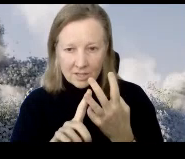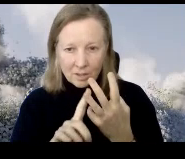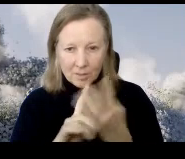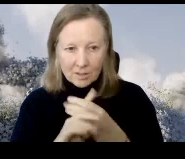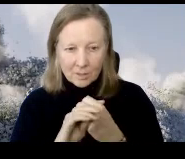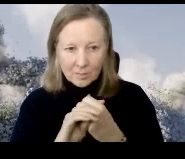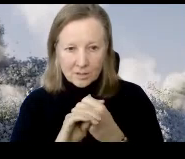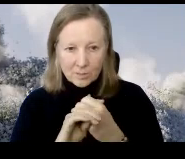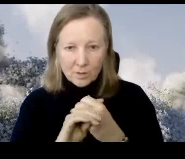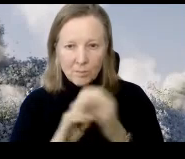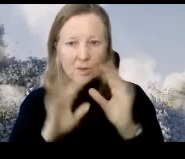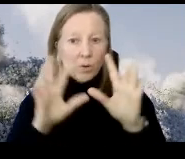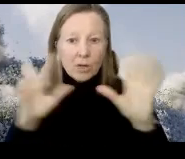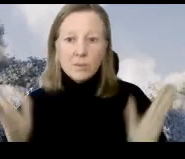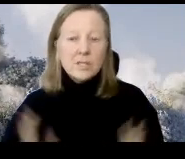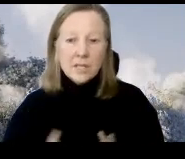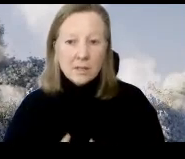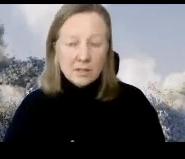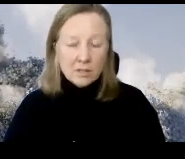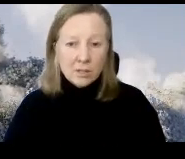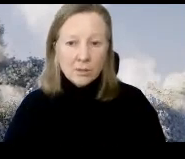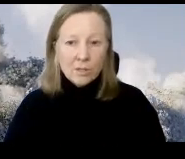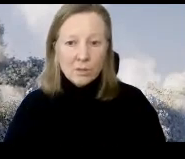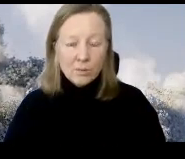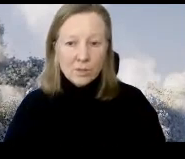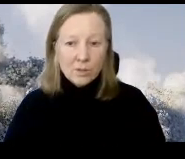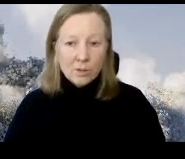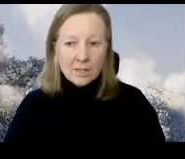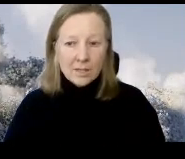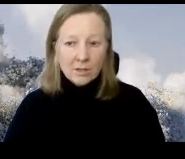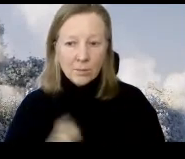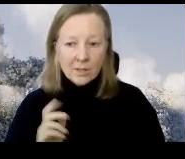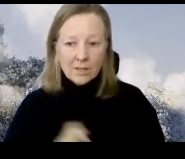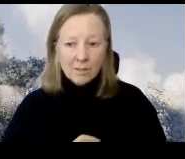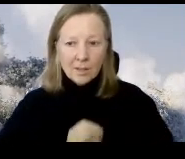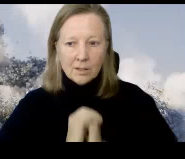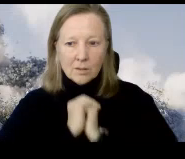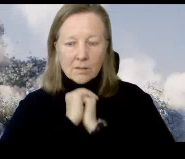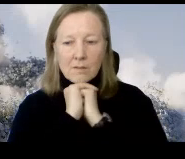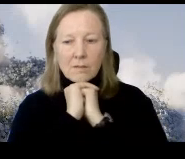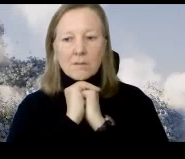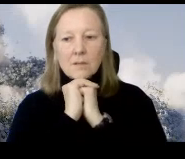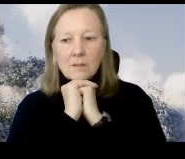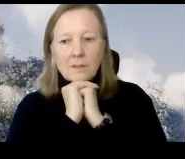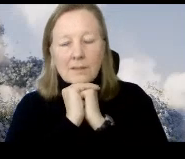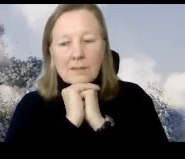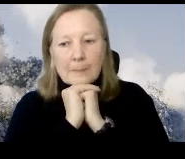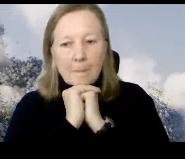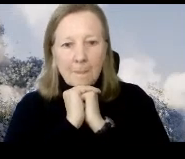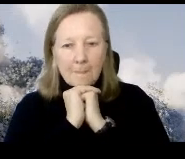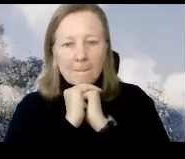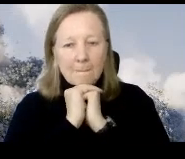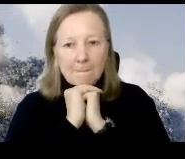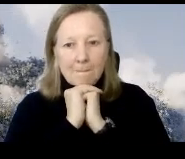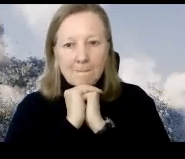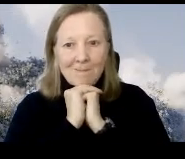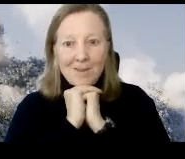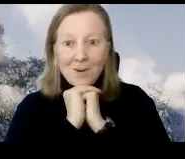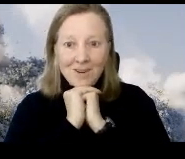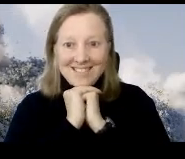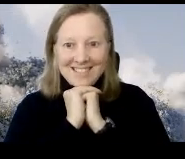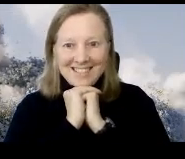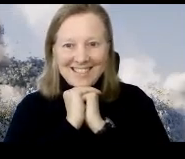then your CLB document as well. But Olga will send all this to you when you contact her with that email address. Yes, I already did contact